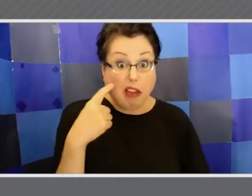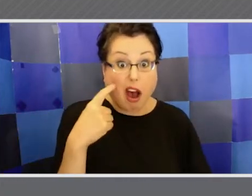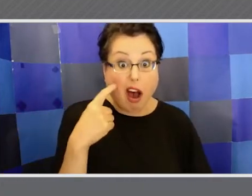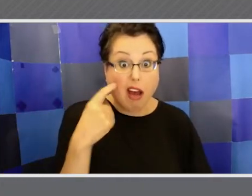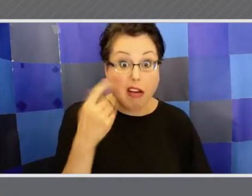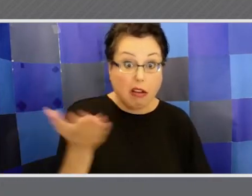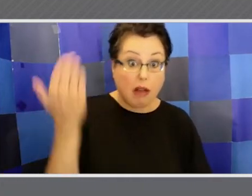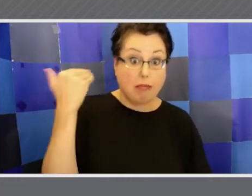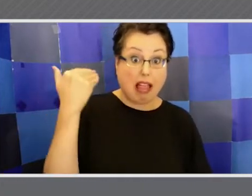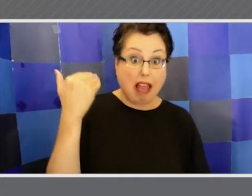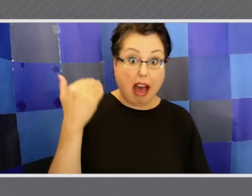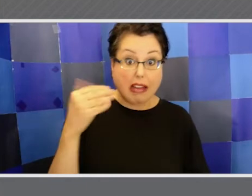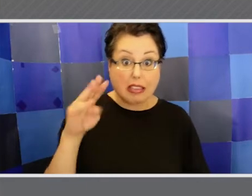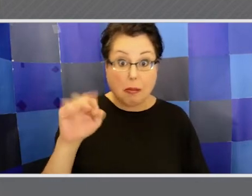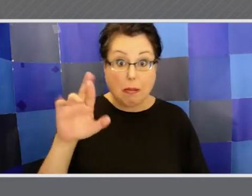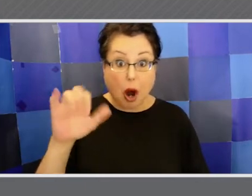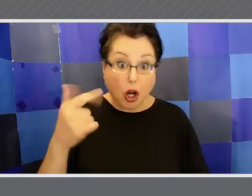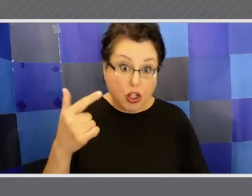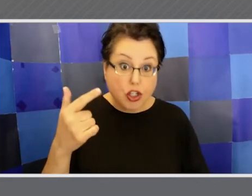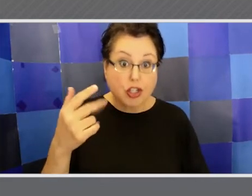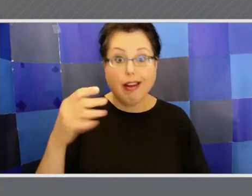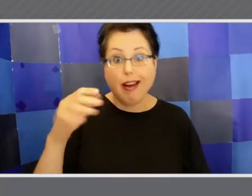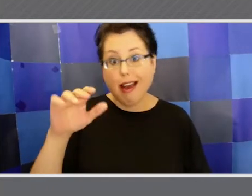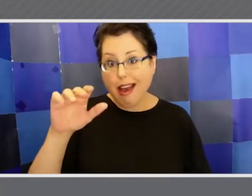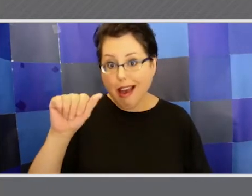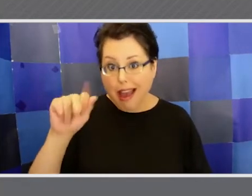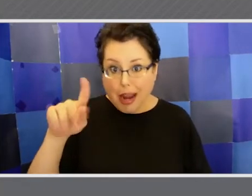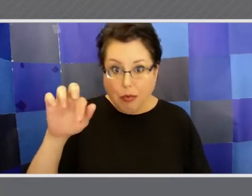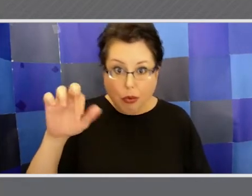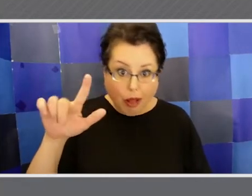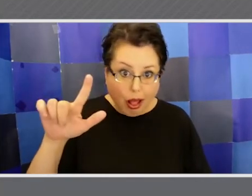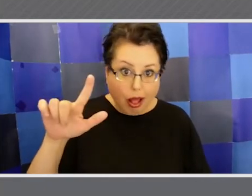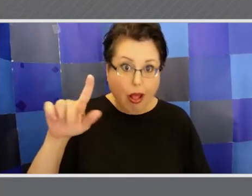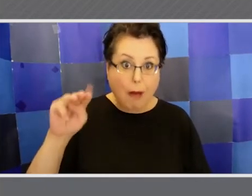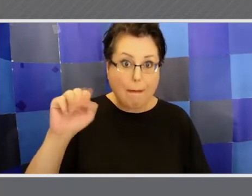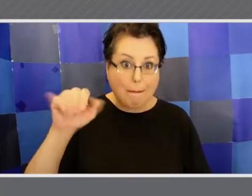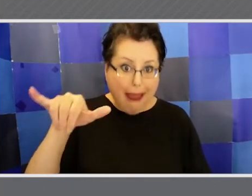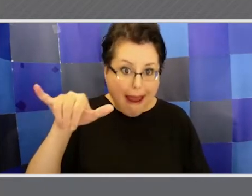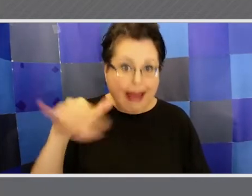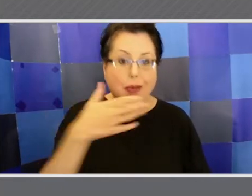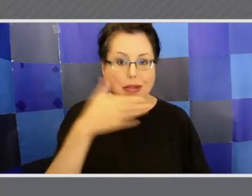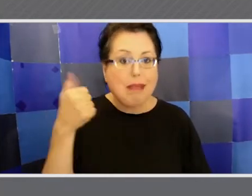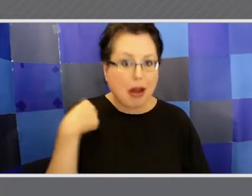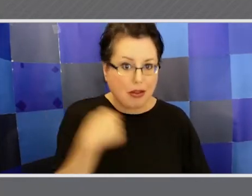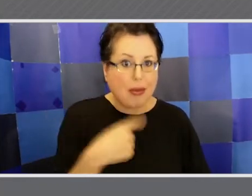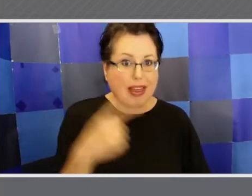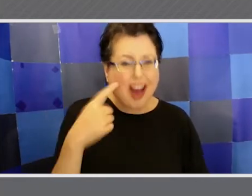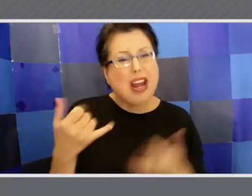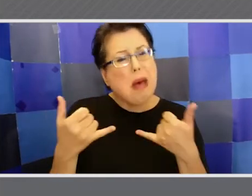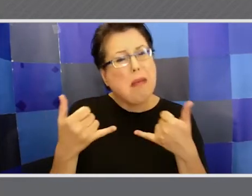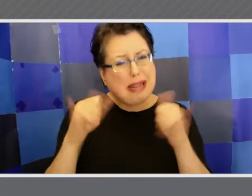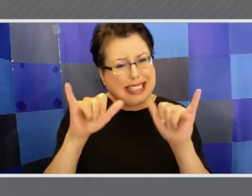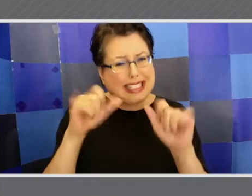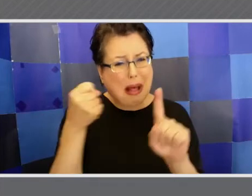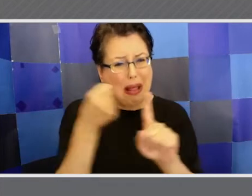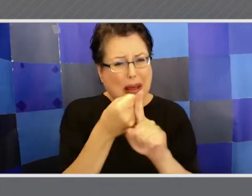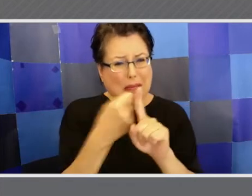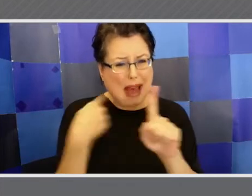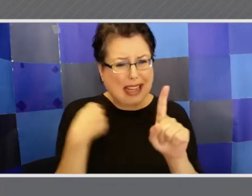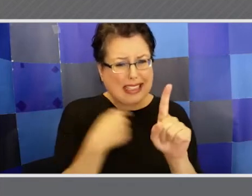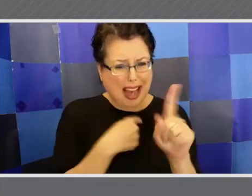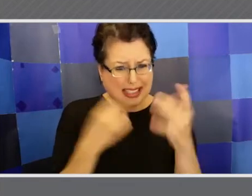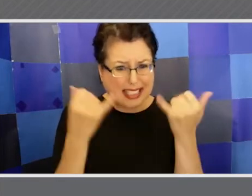back in last March, April, May. It still impacts us now, though.